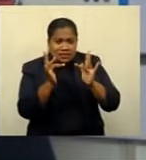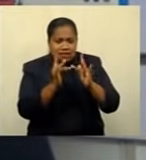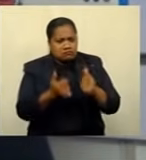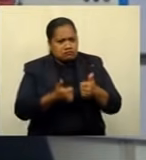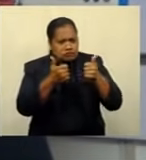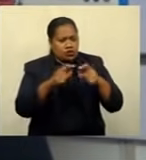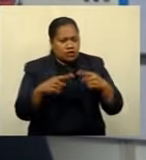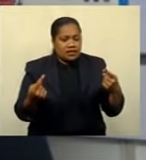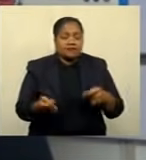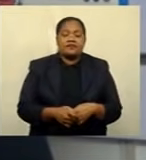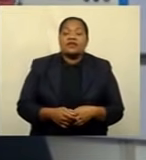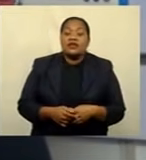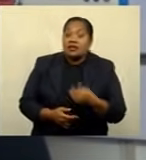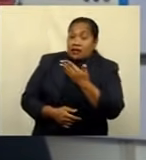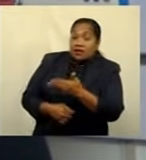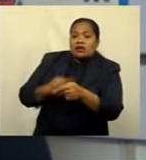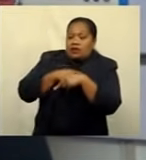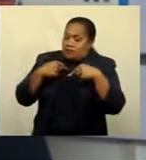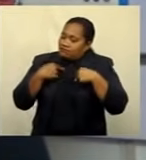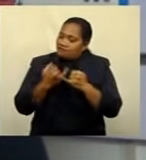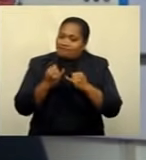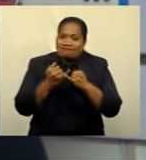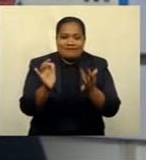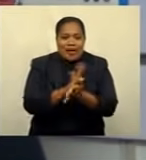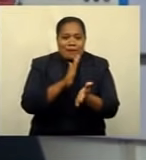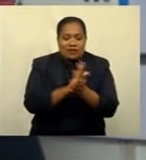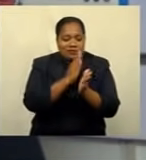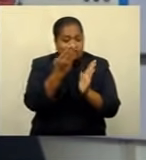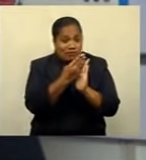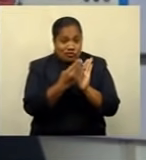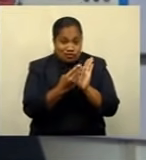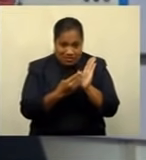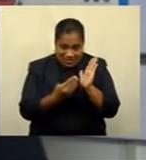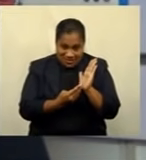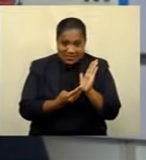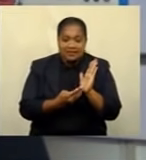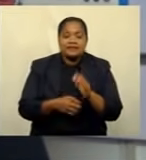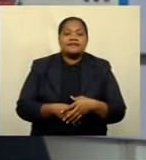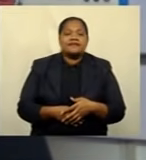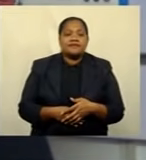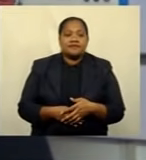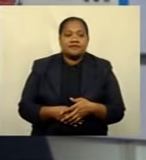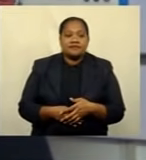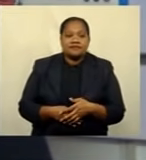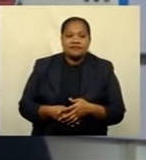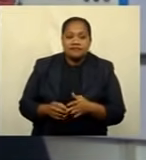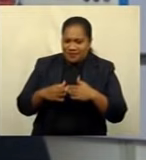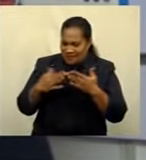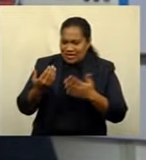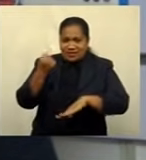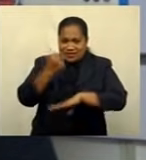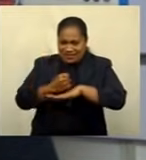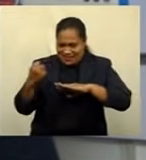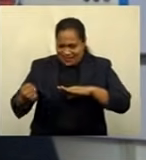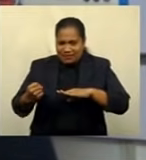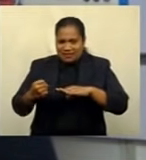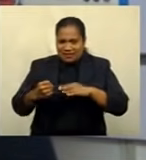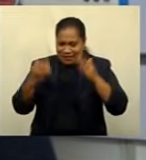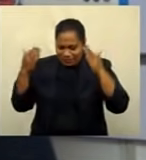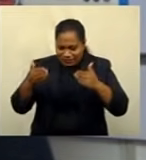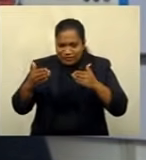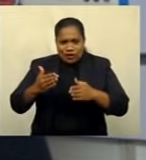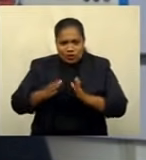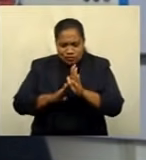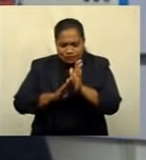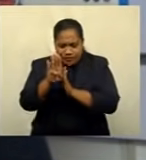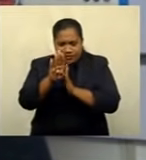are very happy with the current budget and the government's incentive to boost internet connection